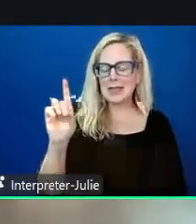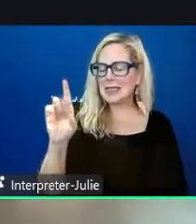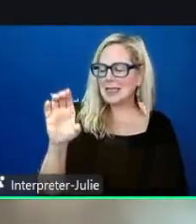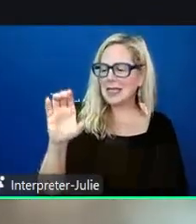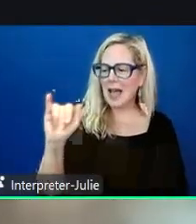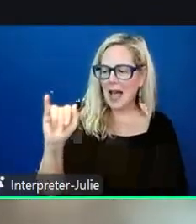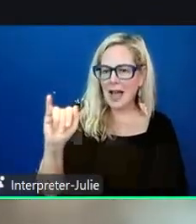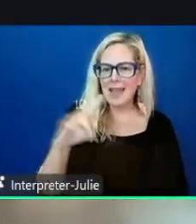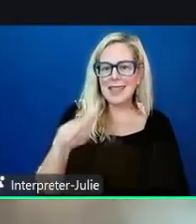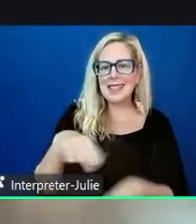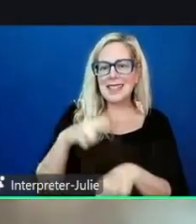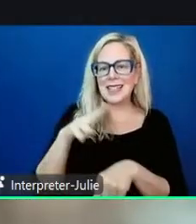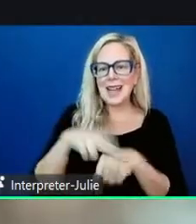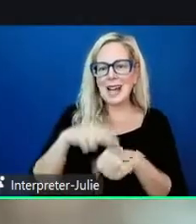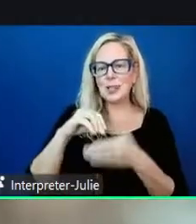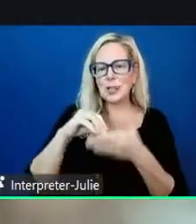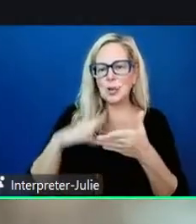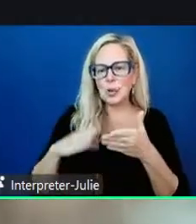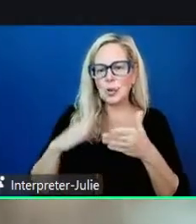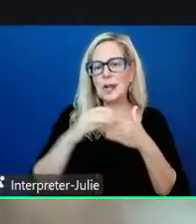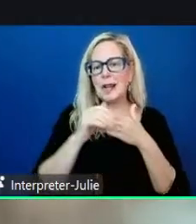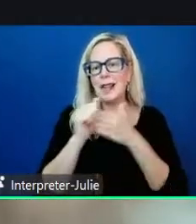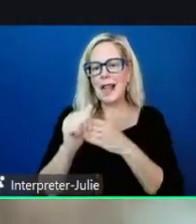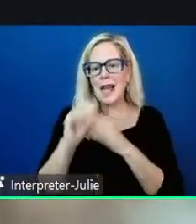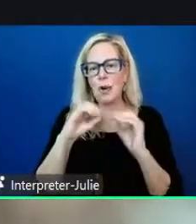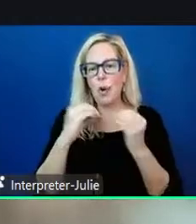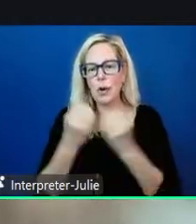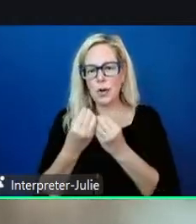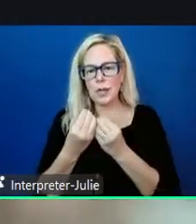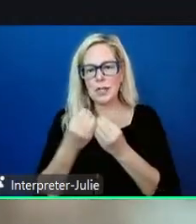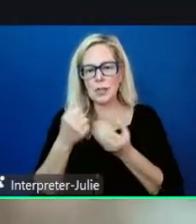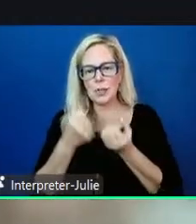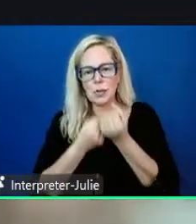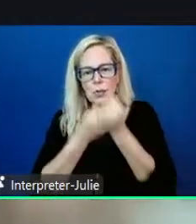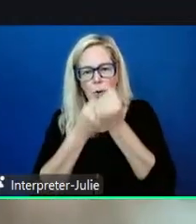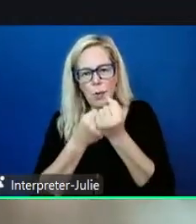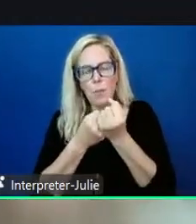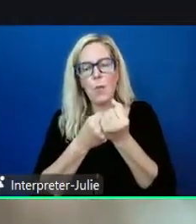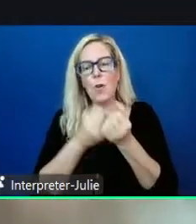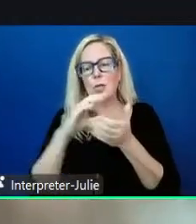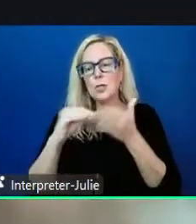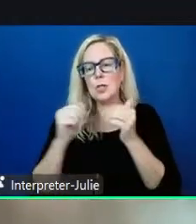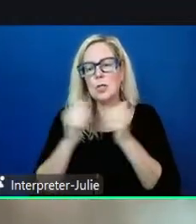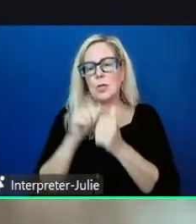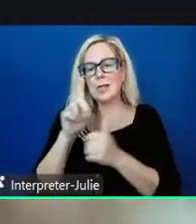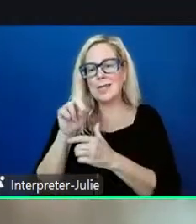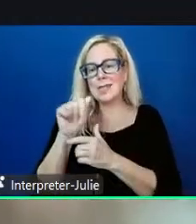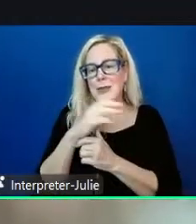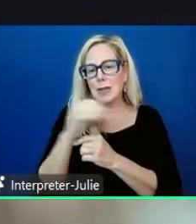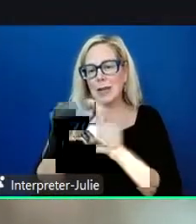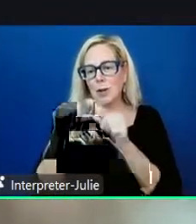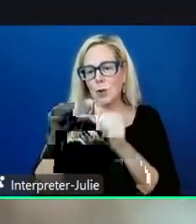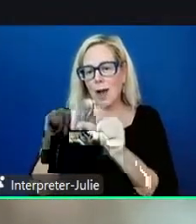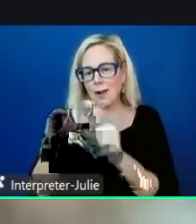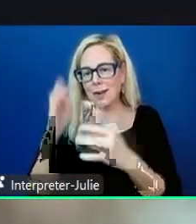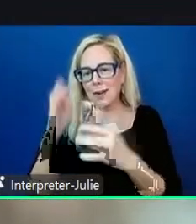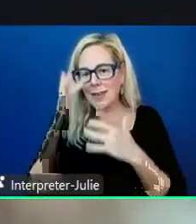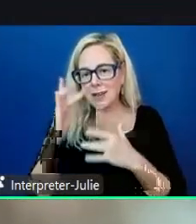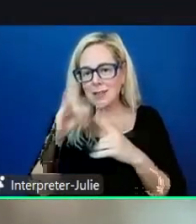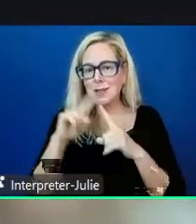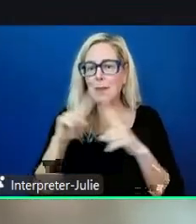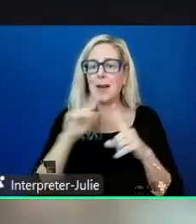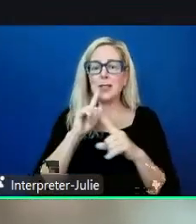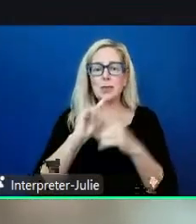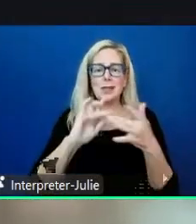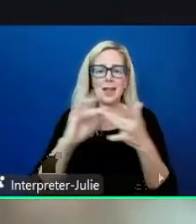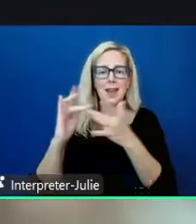student-led organization focused on supporting medical students with disabilities and chronic illness. But more importantly, we function as a network, a space where students can